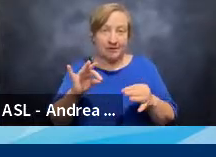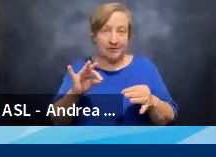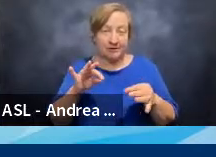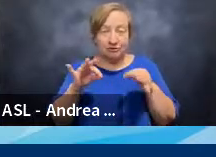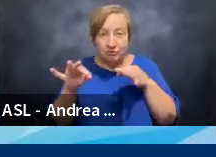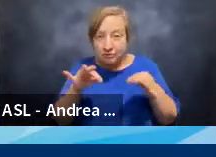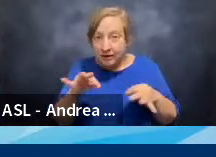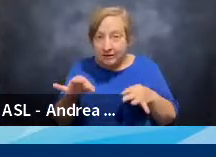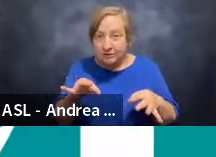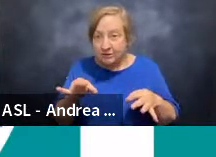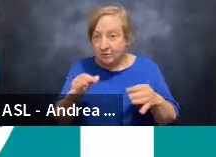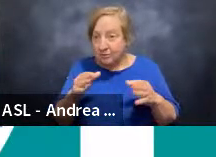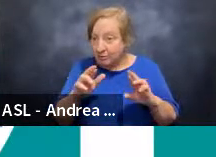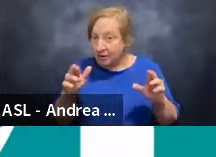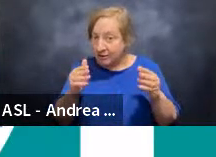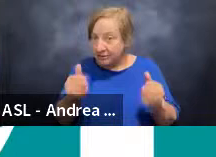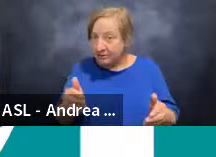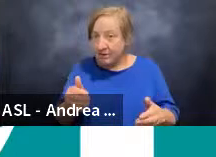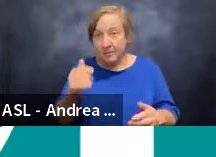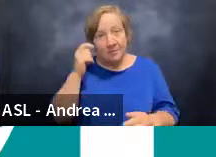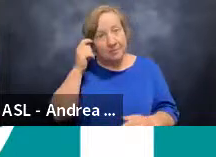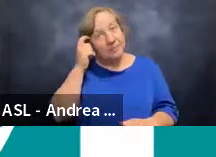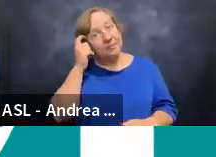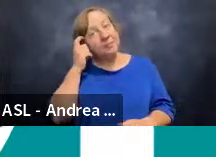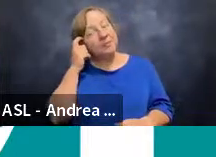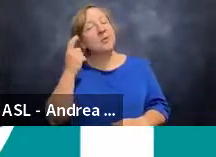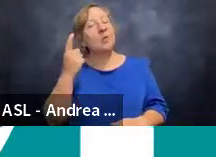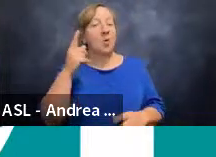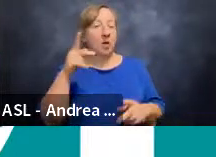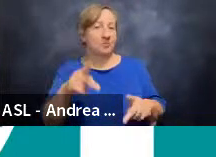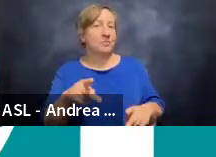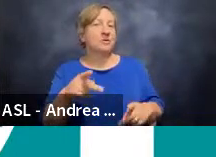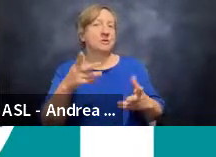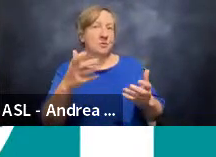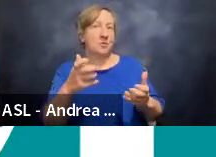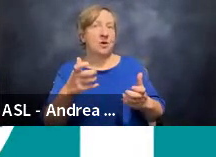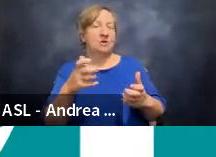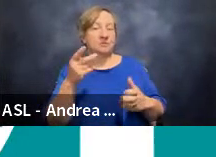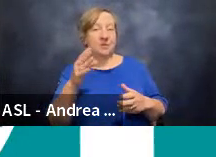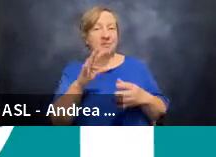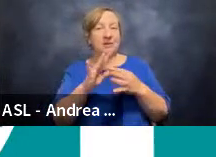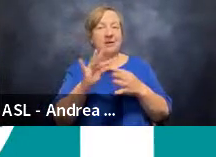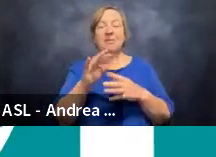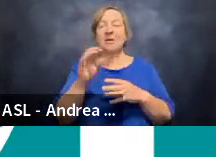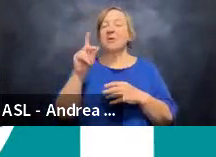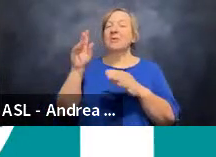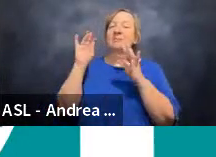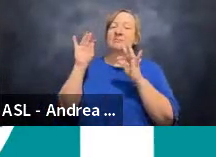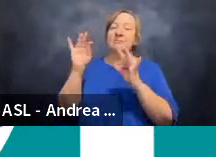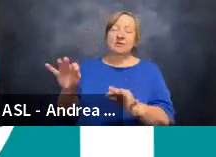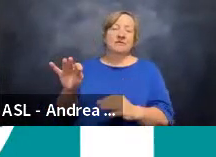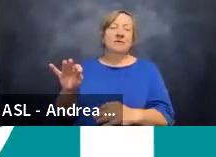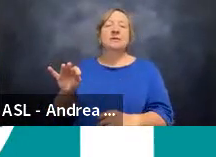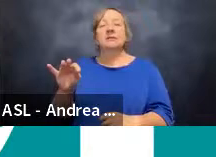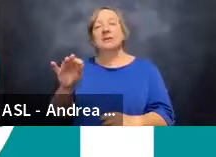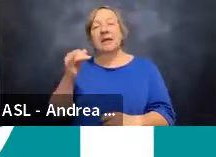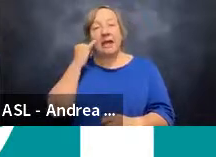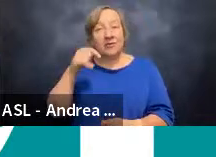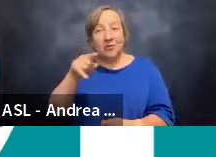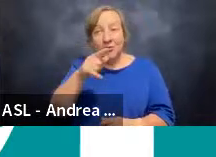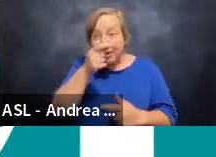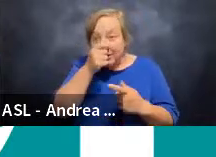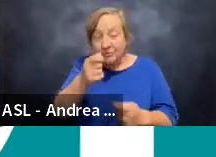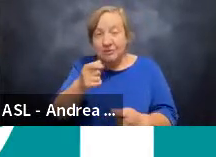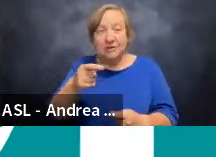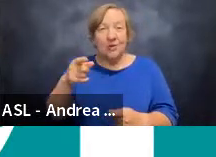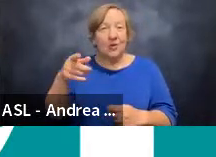directions, or are we ready to go? Yeah, we have one person lined up. Okay, excellent. In case you are interested and